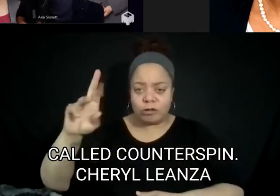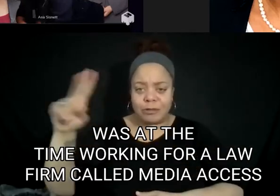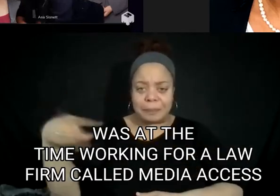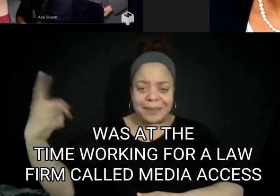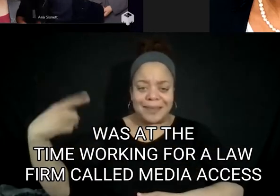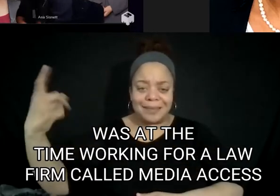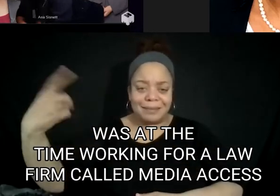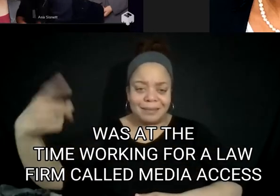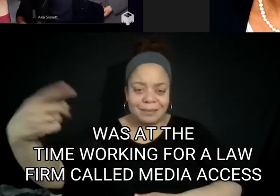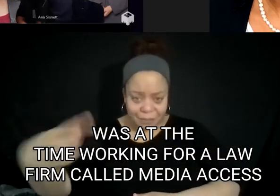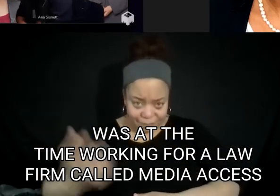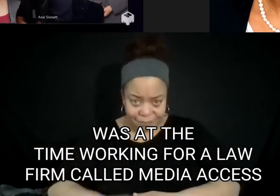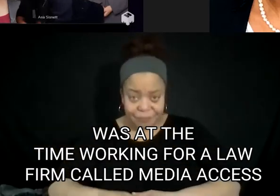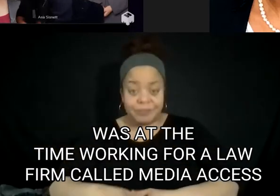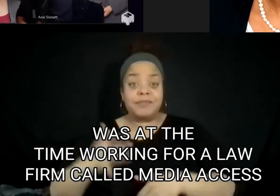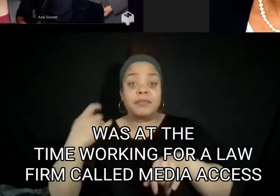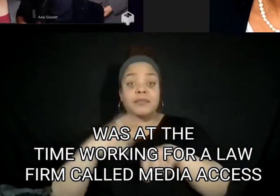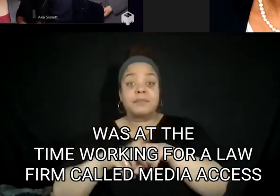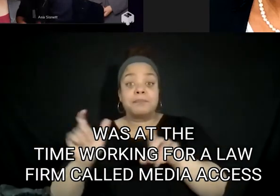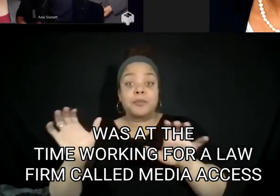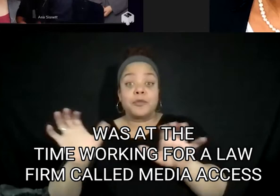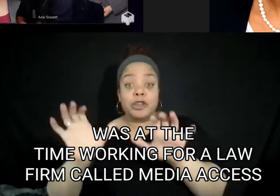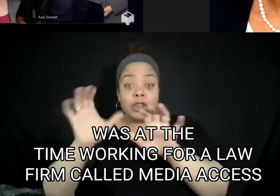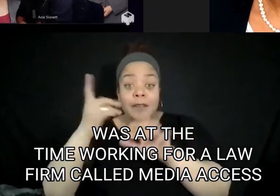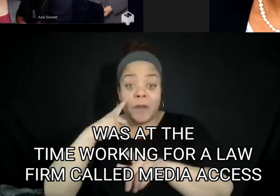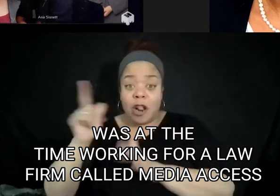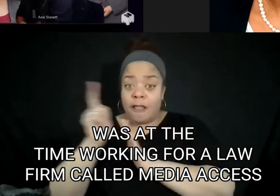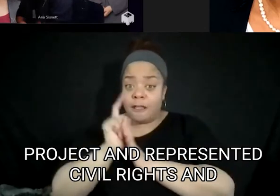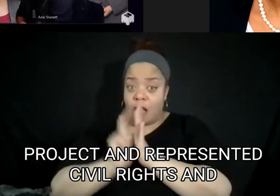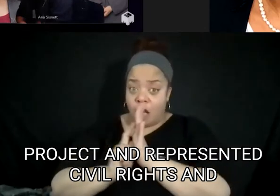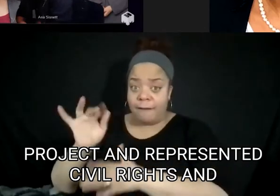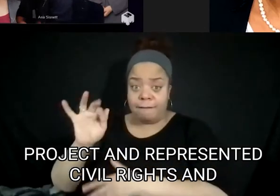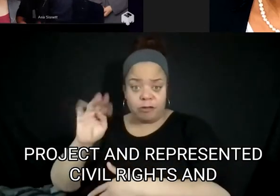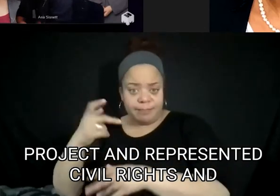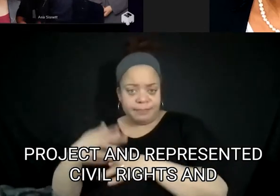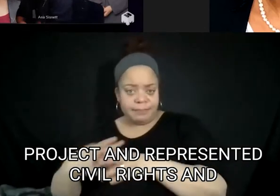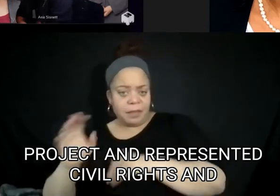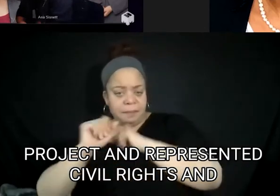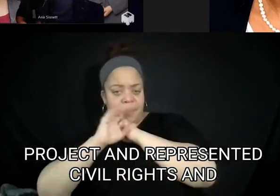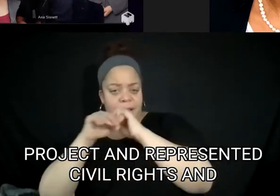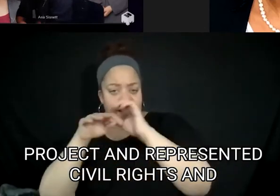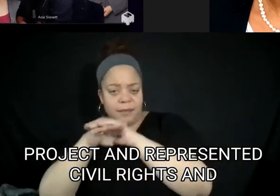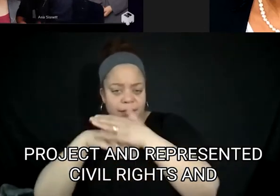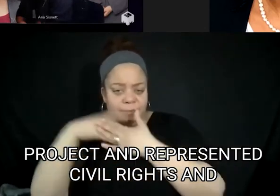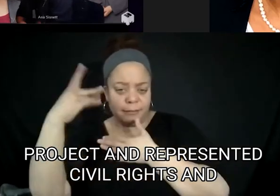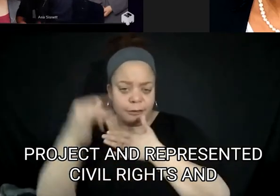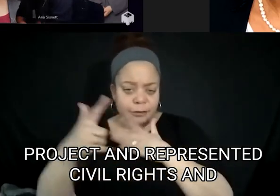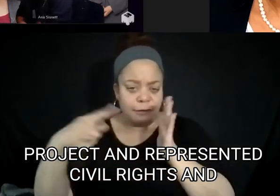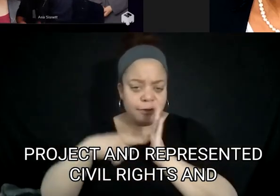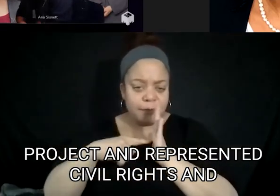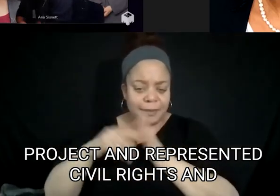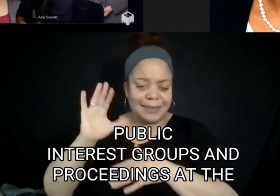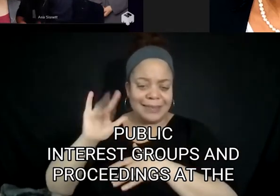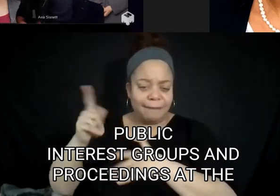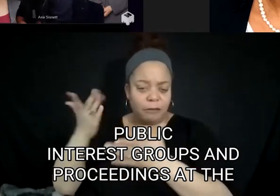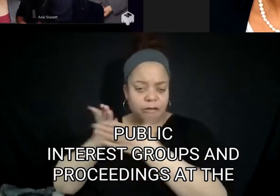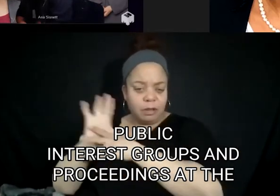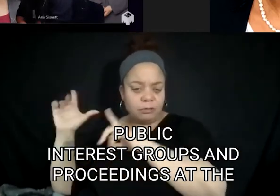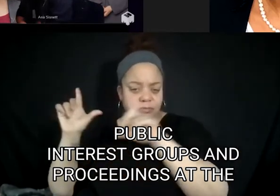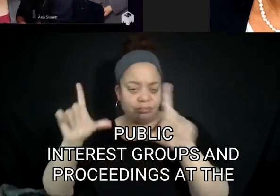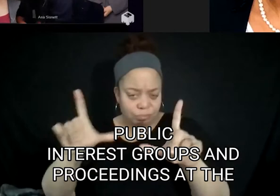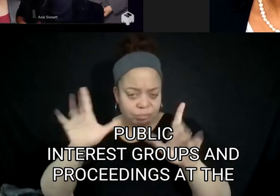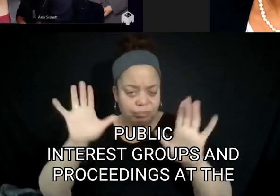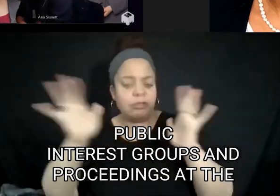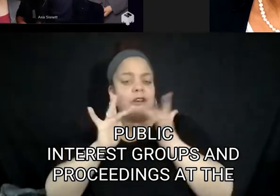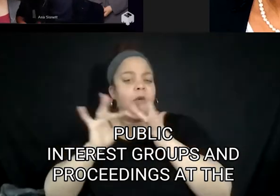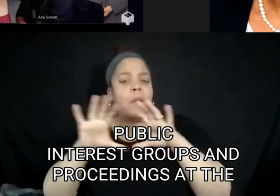civil rights and public interest groups in proceedings at the Federal Communications Commission. They actually even drafted comments